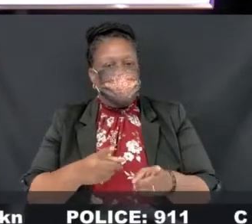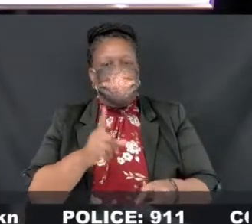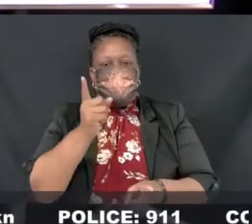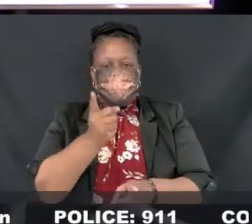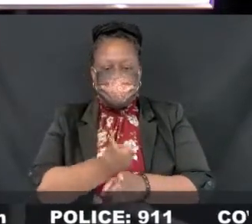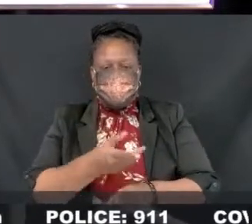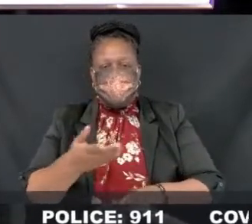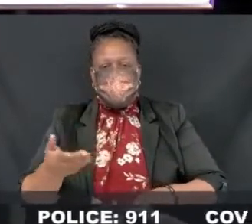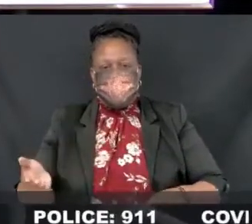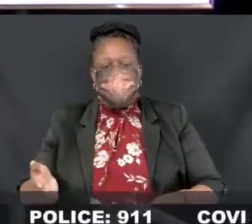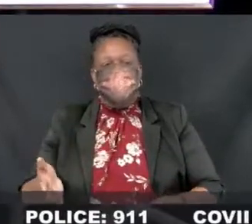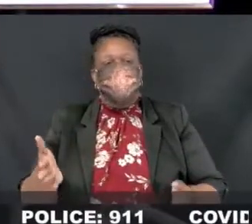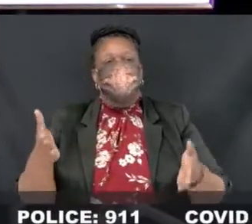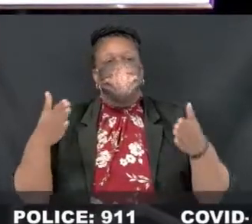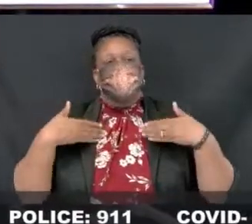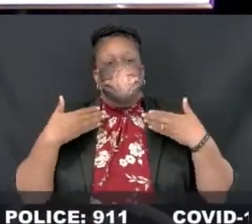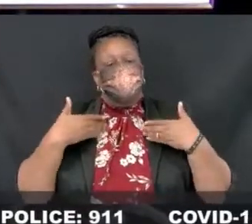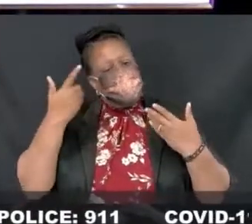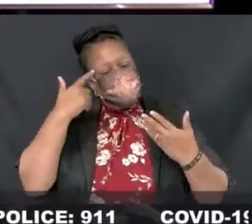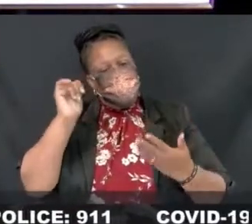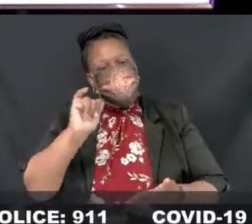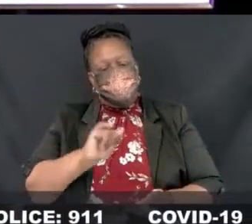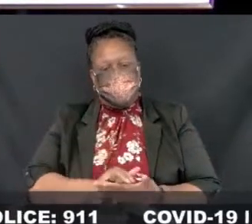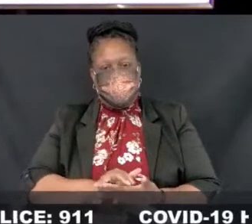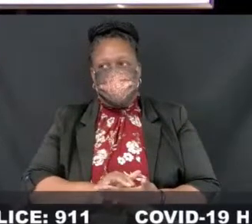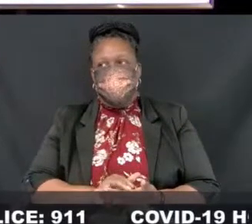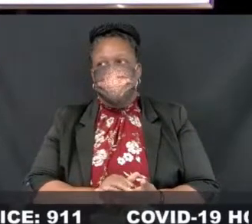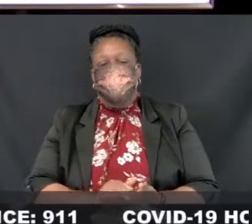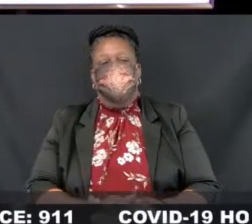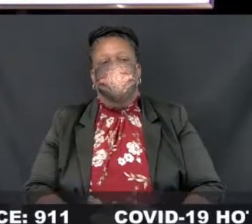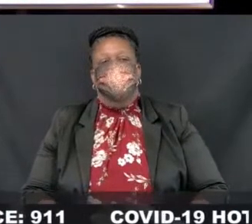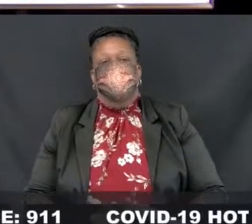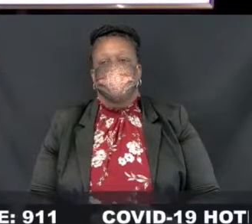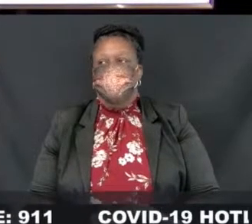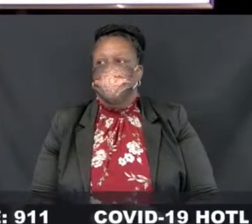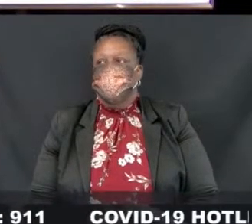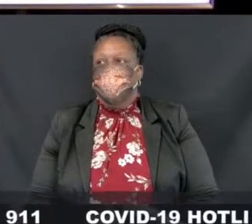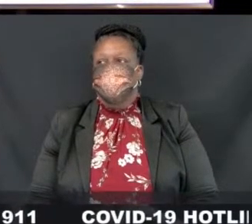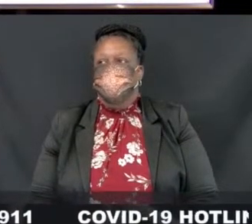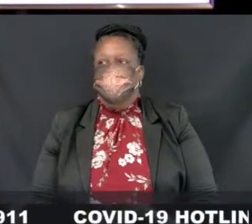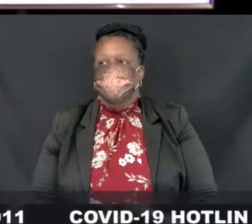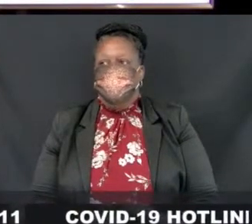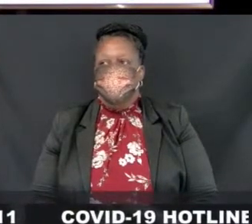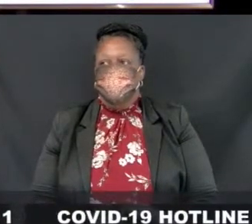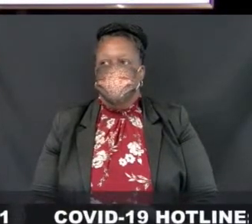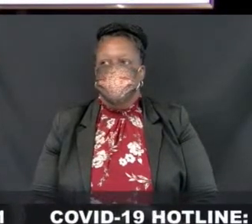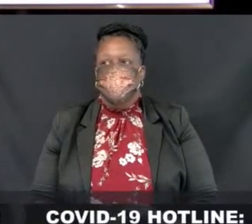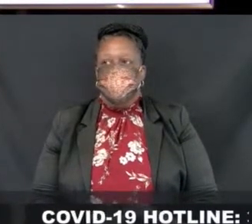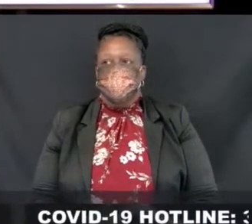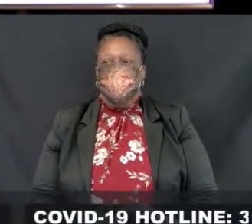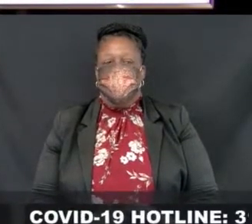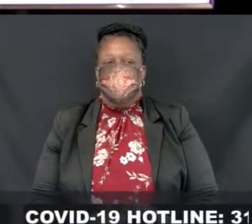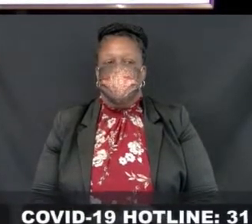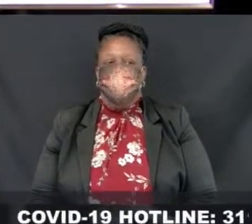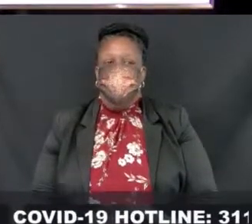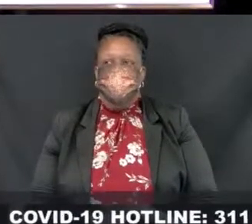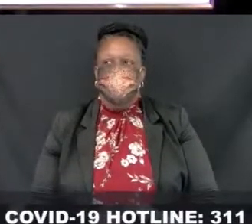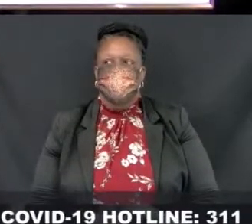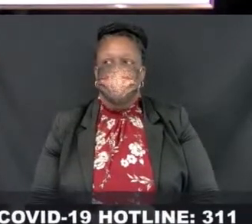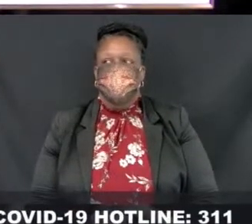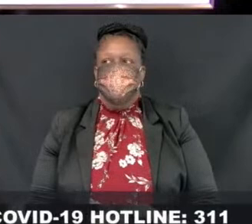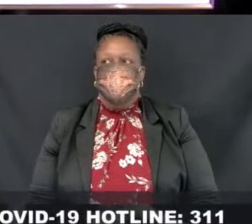congratulated for the success that we have had with managing that wave.